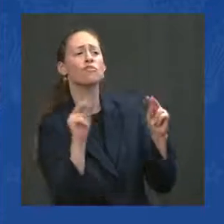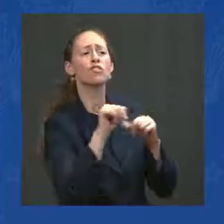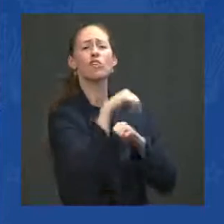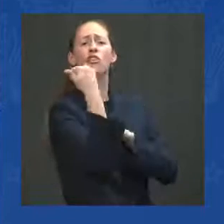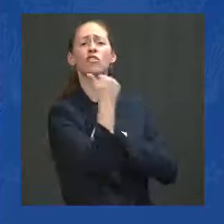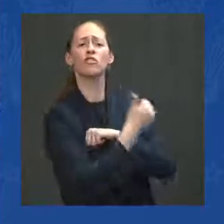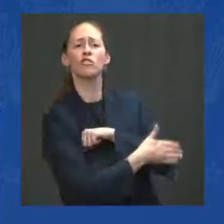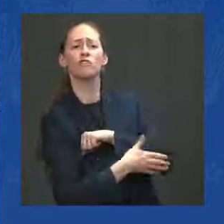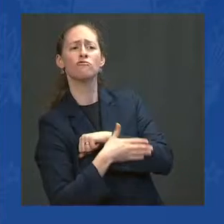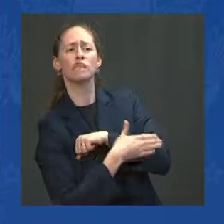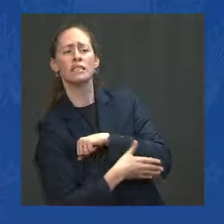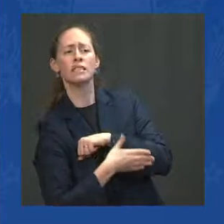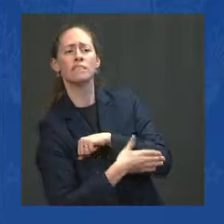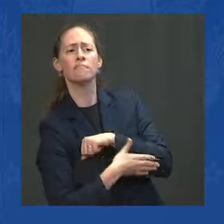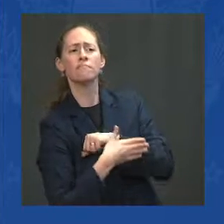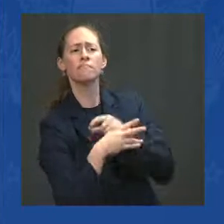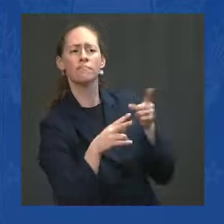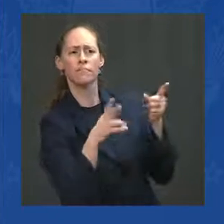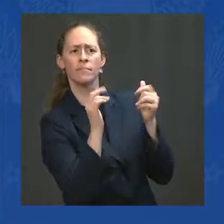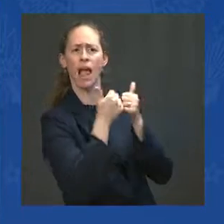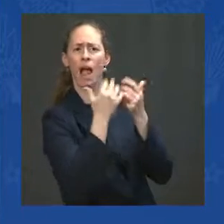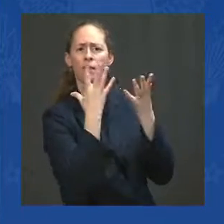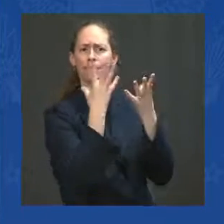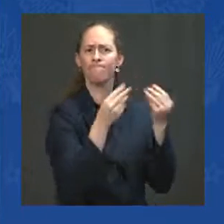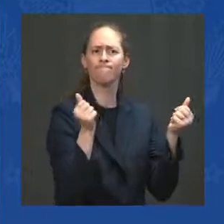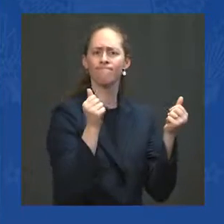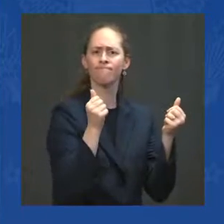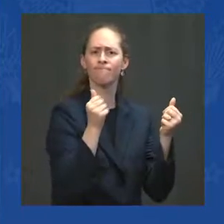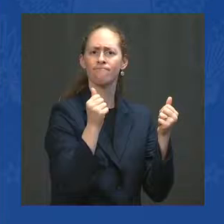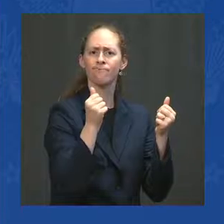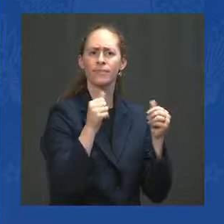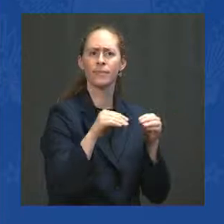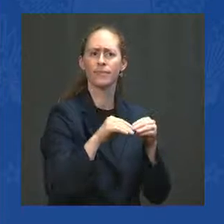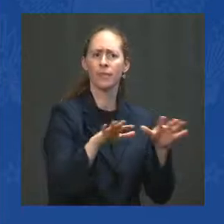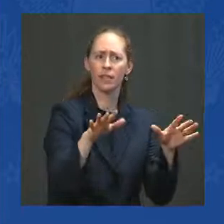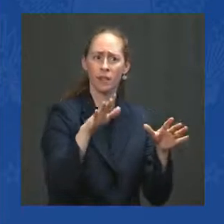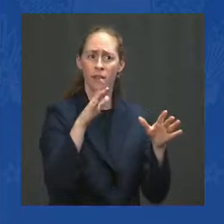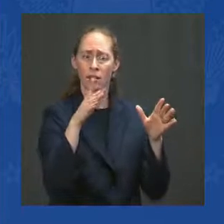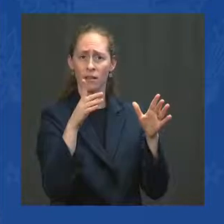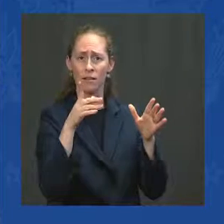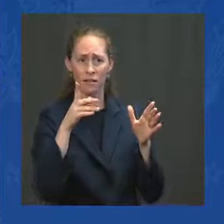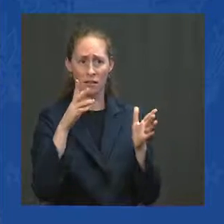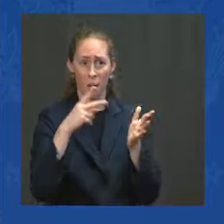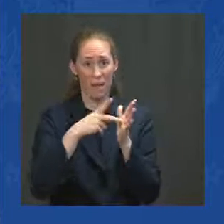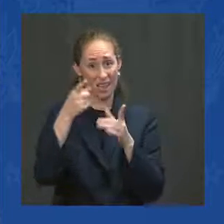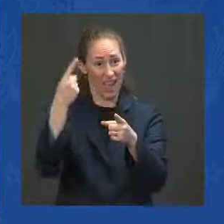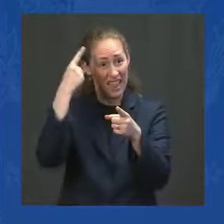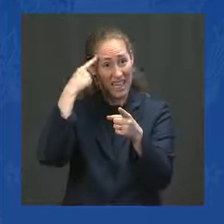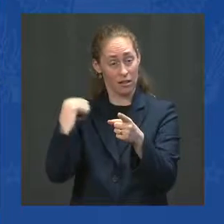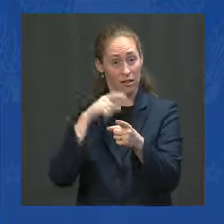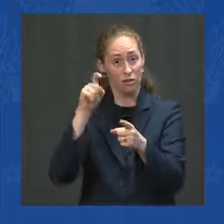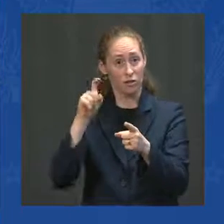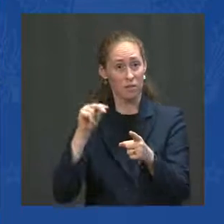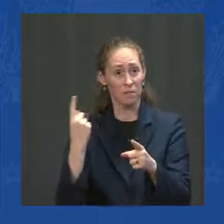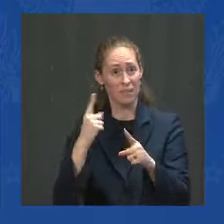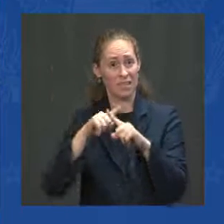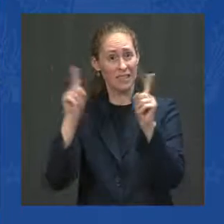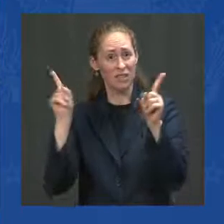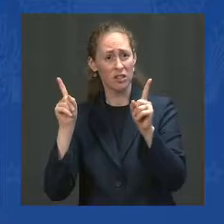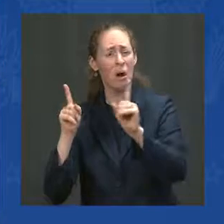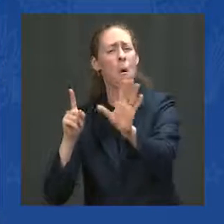variant spread. No, we knew how the variant spread, and we know the vaccines prevent the spread.